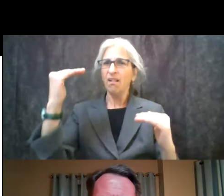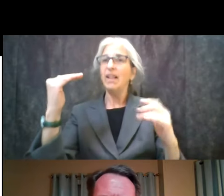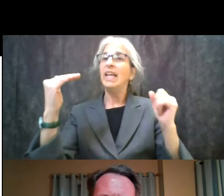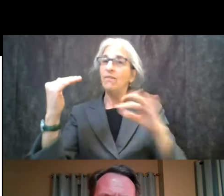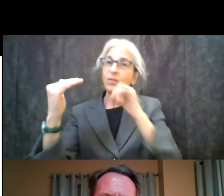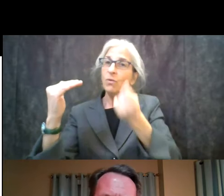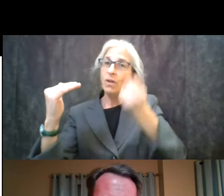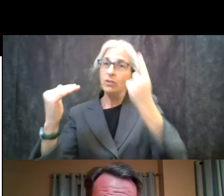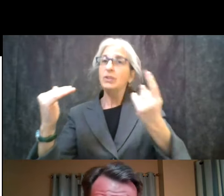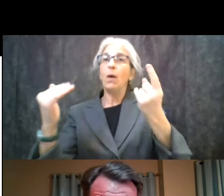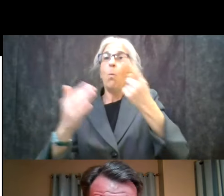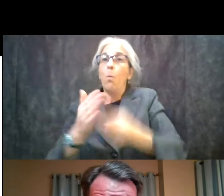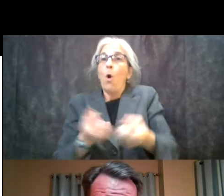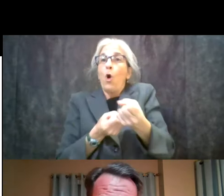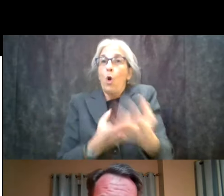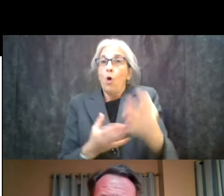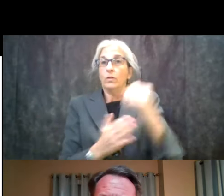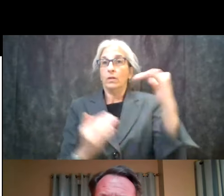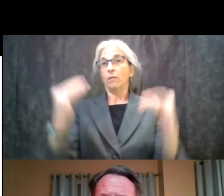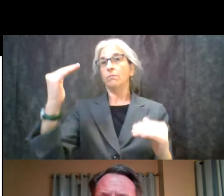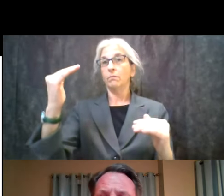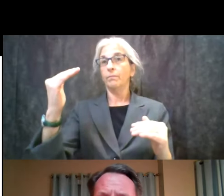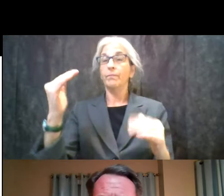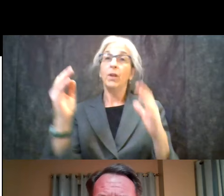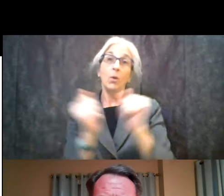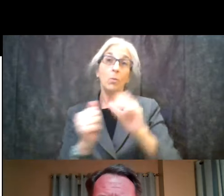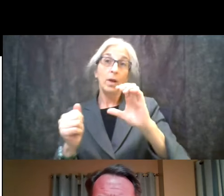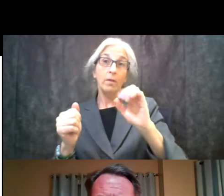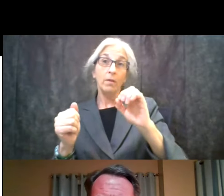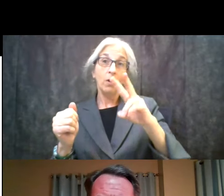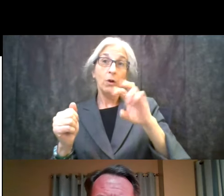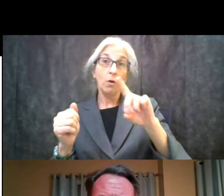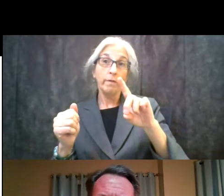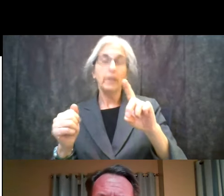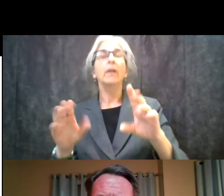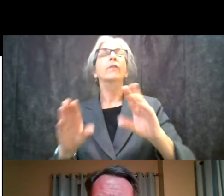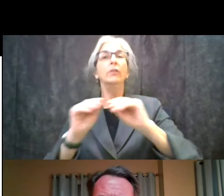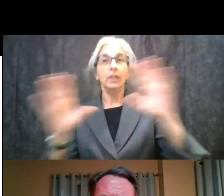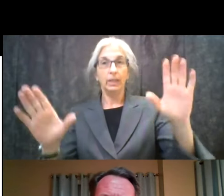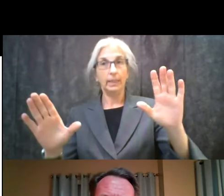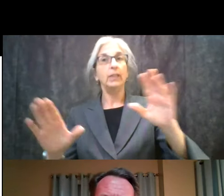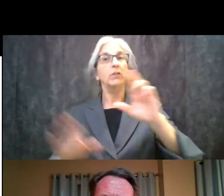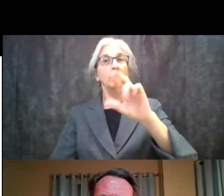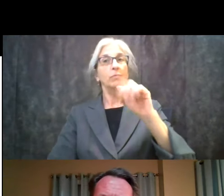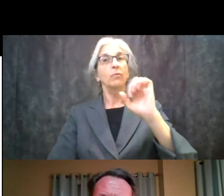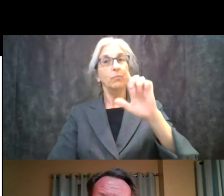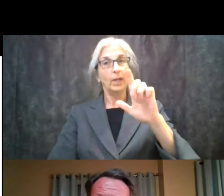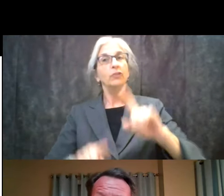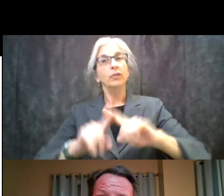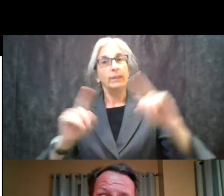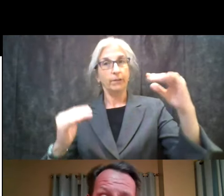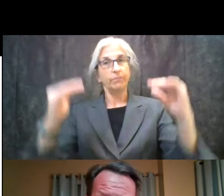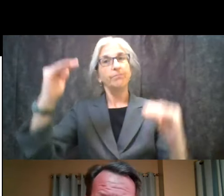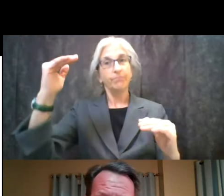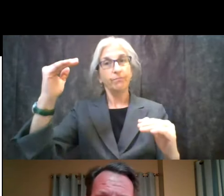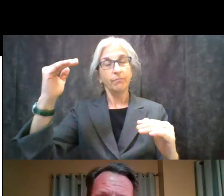question. In COVID, there is a very clear racial disparity, both in terms of needing to get